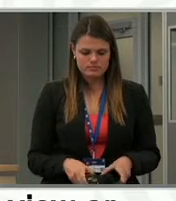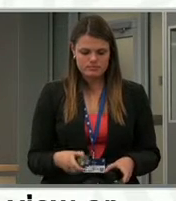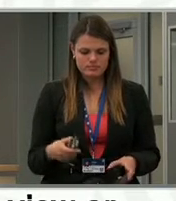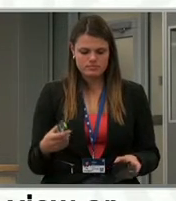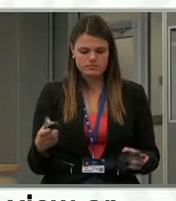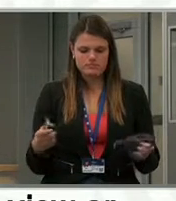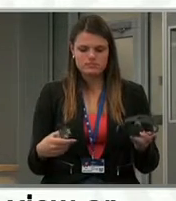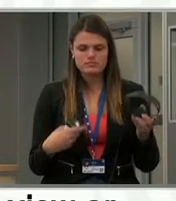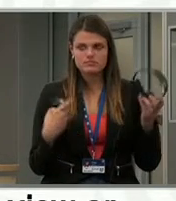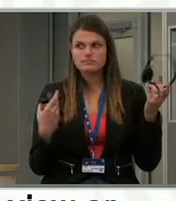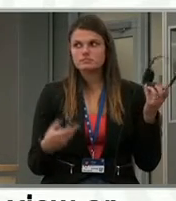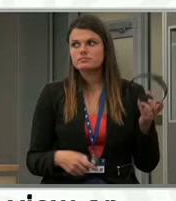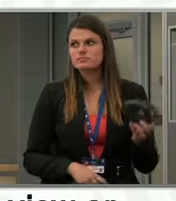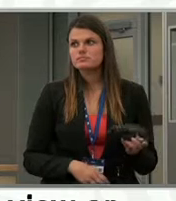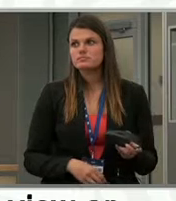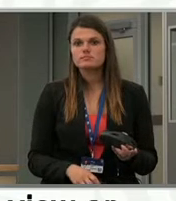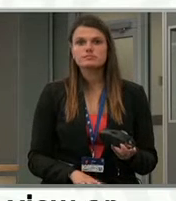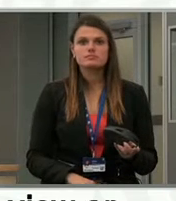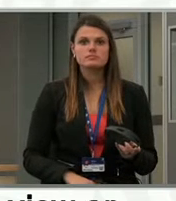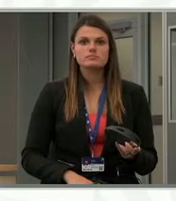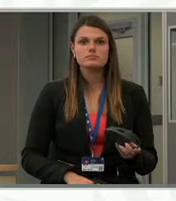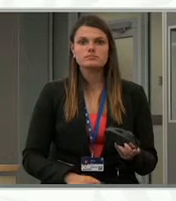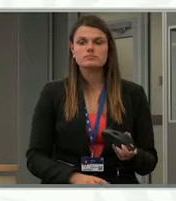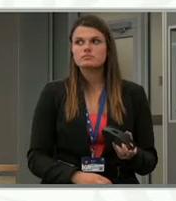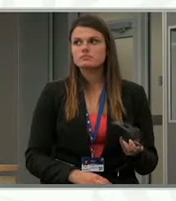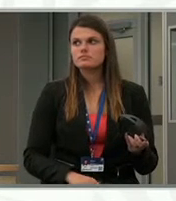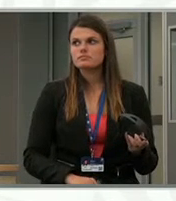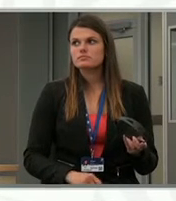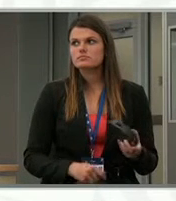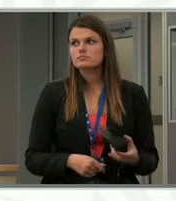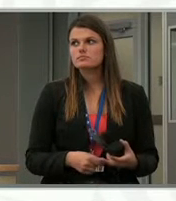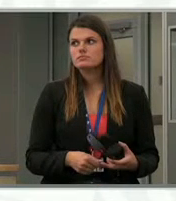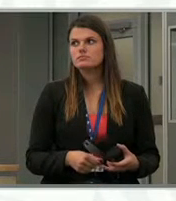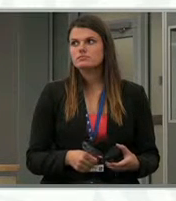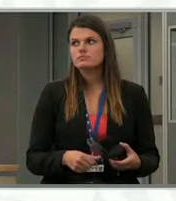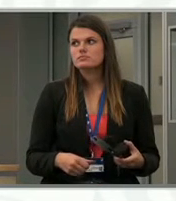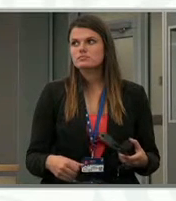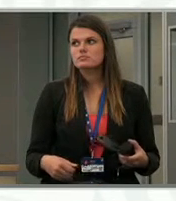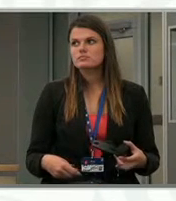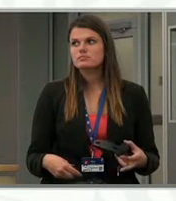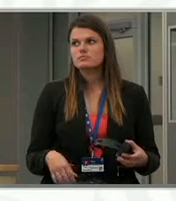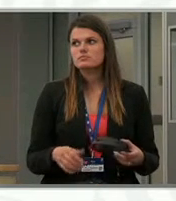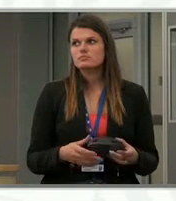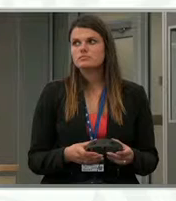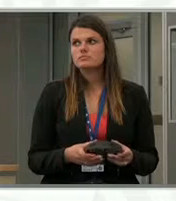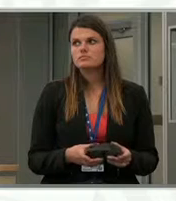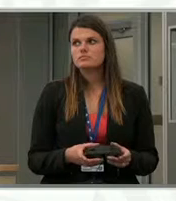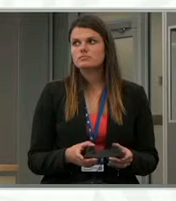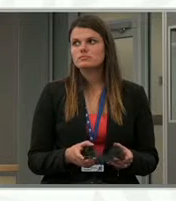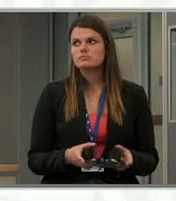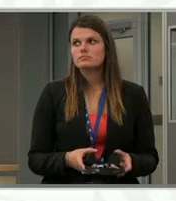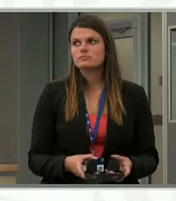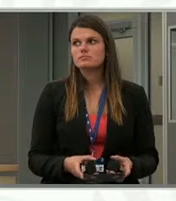Director General. So I'm giving the floor to Mrs. Cabral.